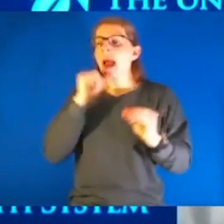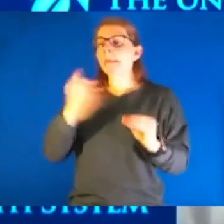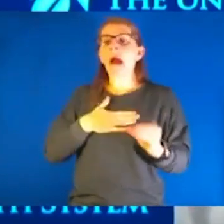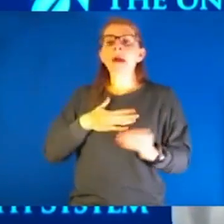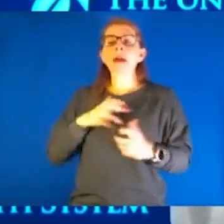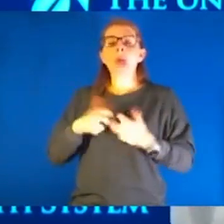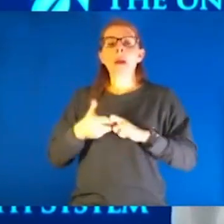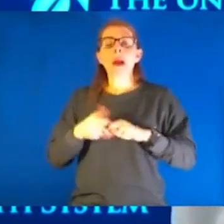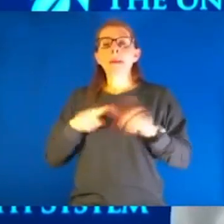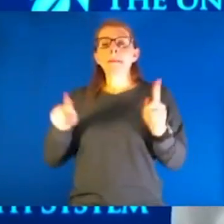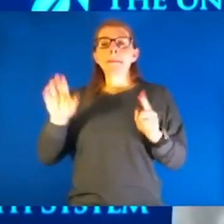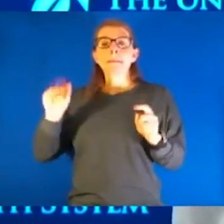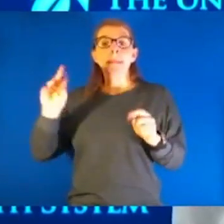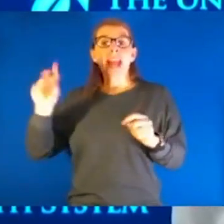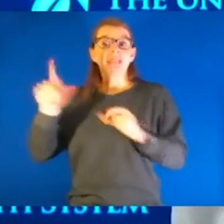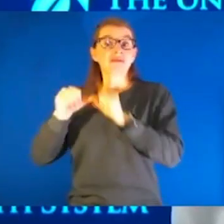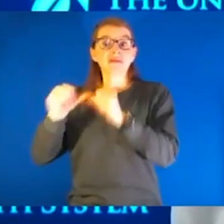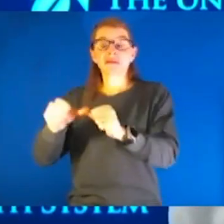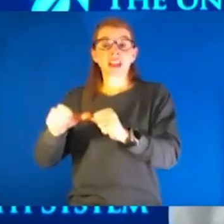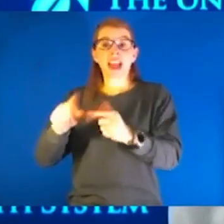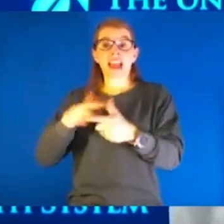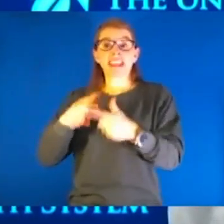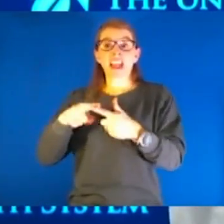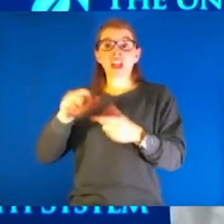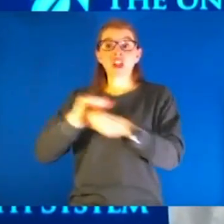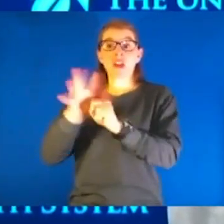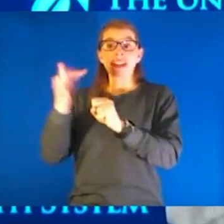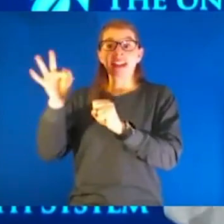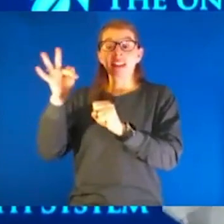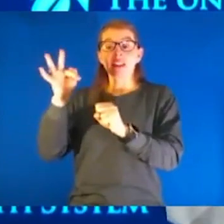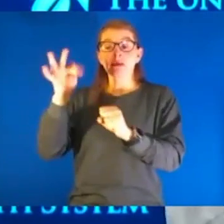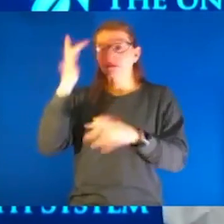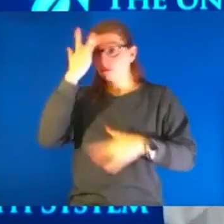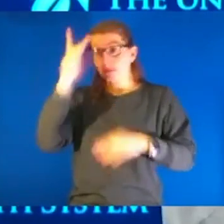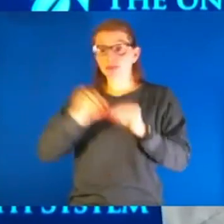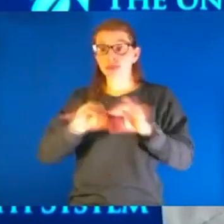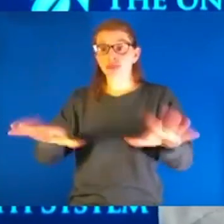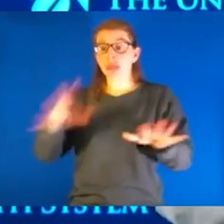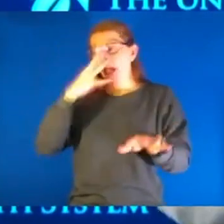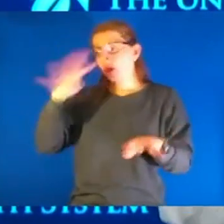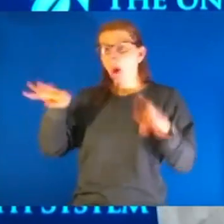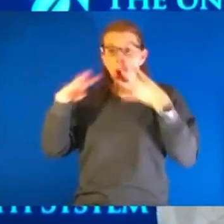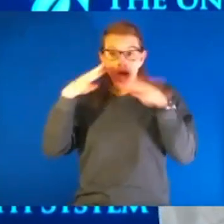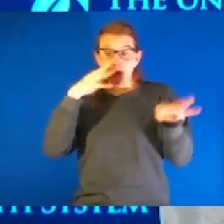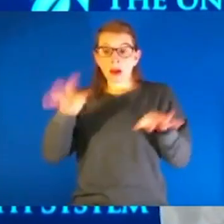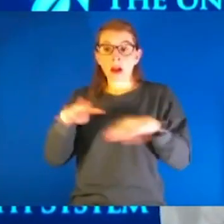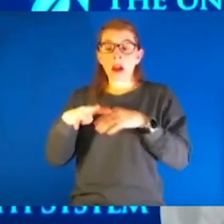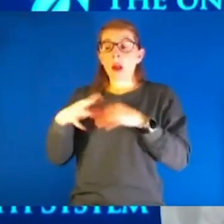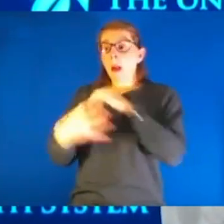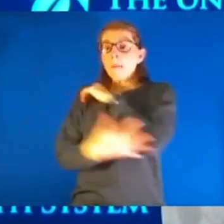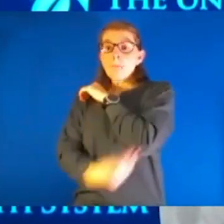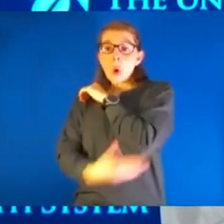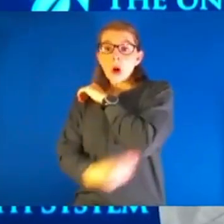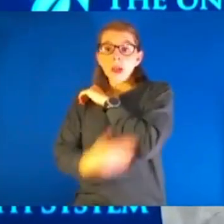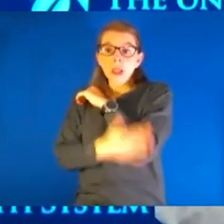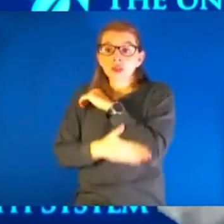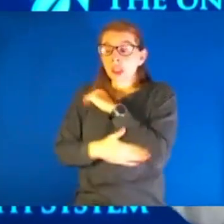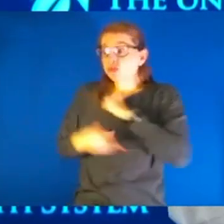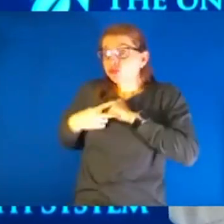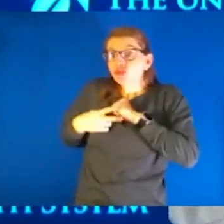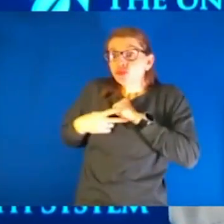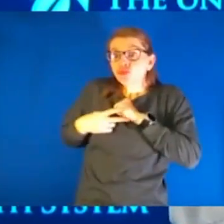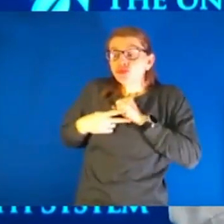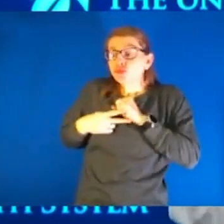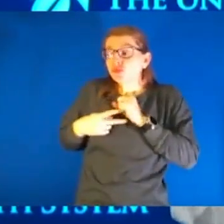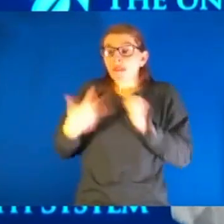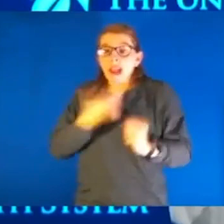played on. And then the COVID-19 pandemic, we've tended to ignore poorer countries and hoarding vaccine as if the band played